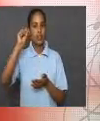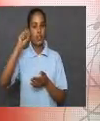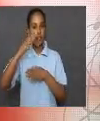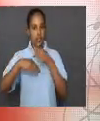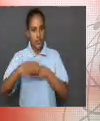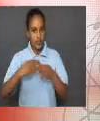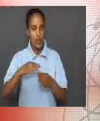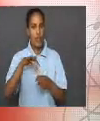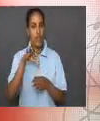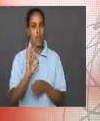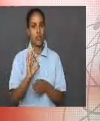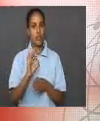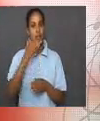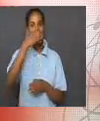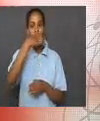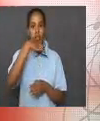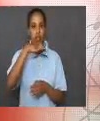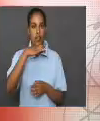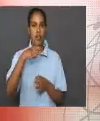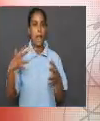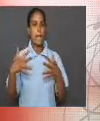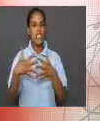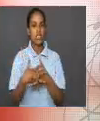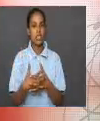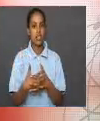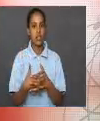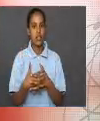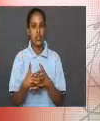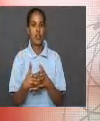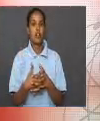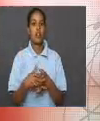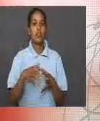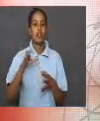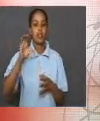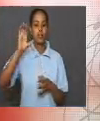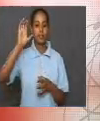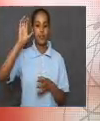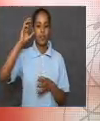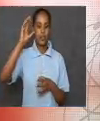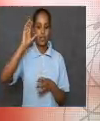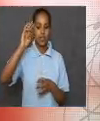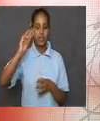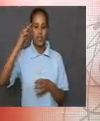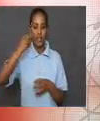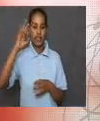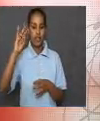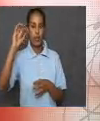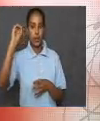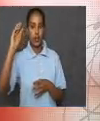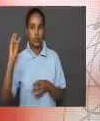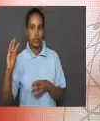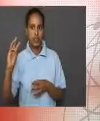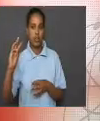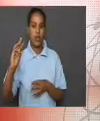esterification involves heating a mixture of a carboxylic acid and